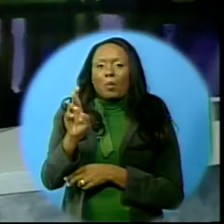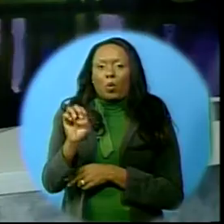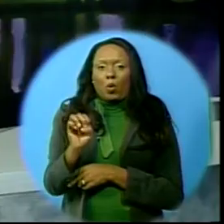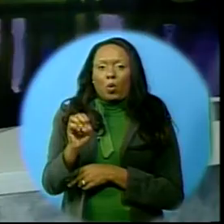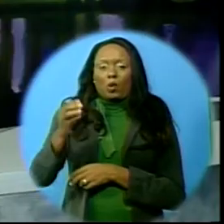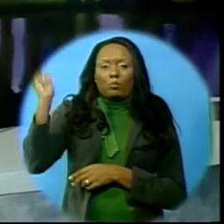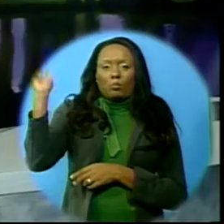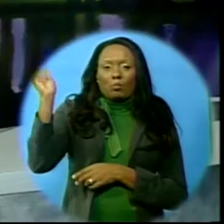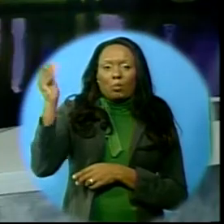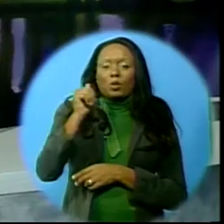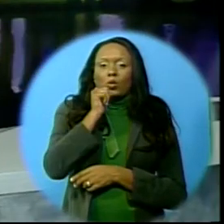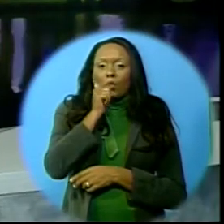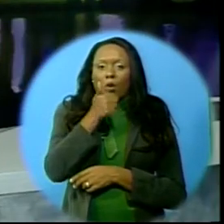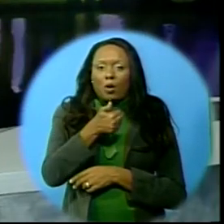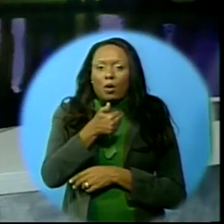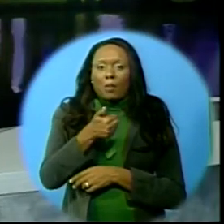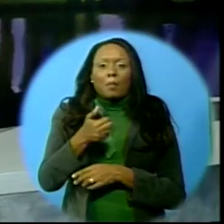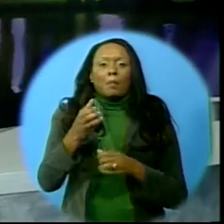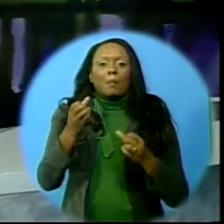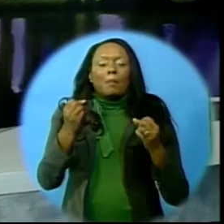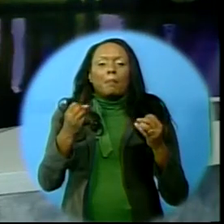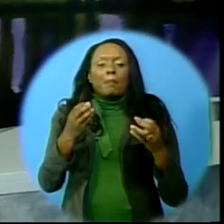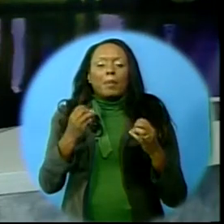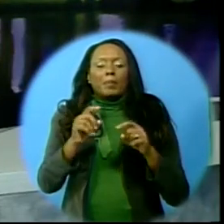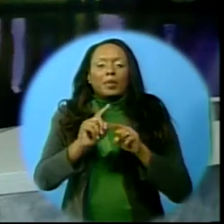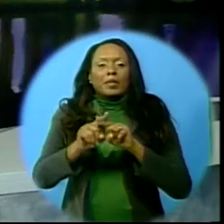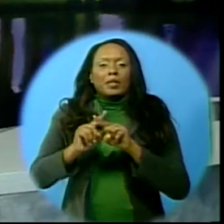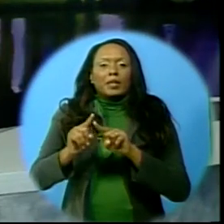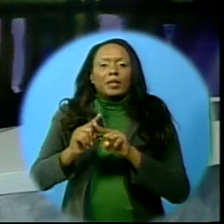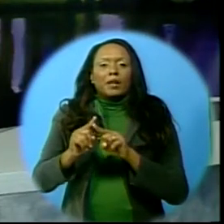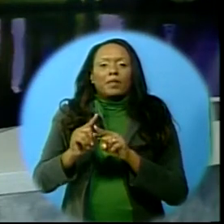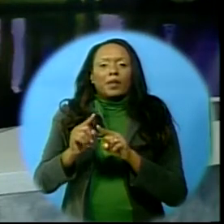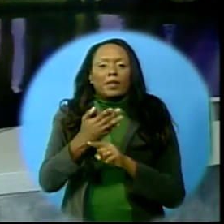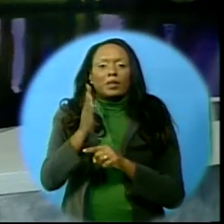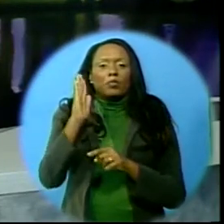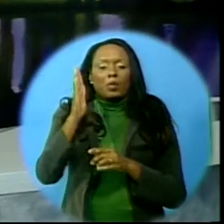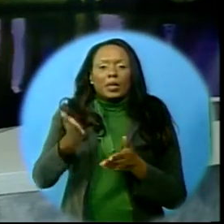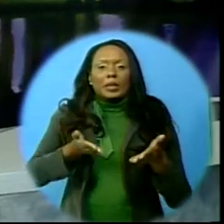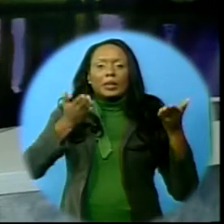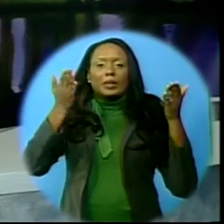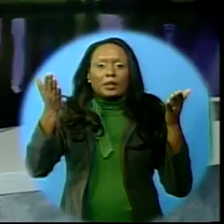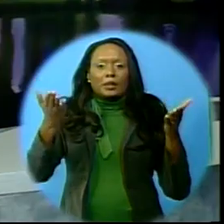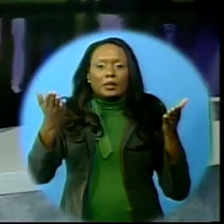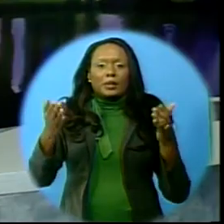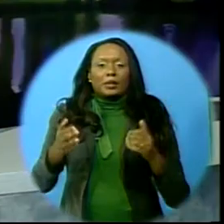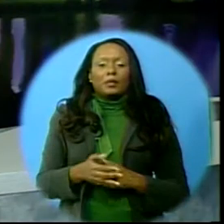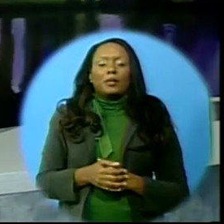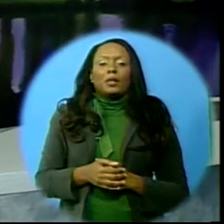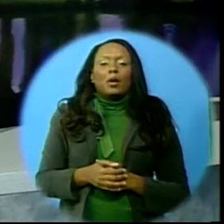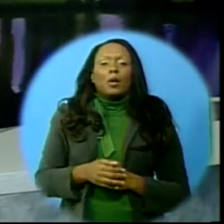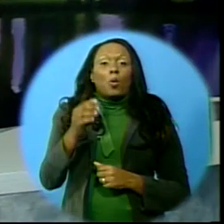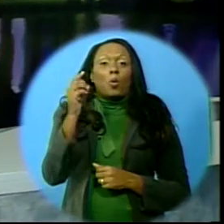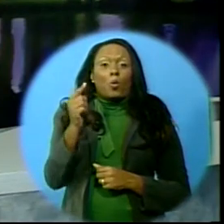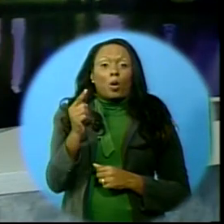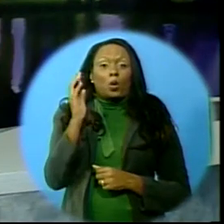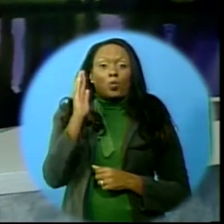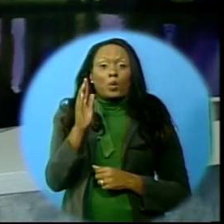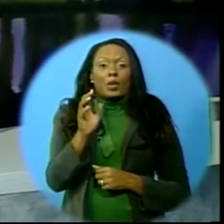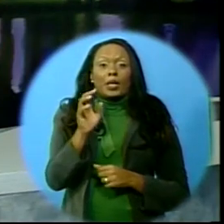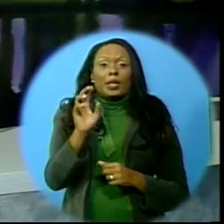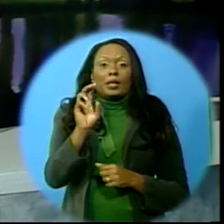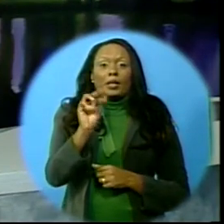Conference tomorrow, several resolutions will be tabled, and one of them relate to the municipal solid waste tax.